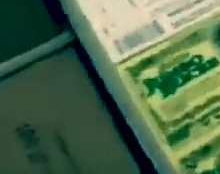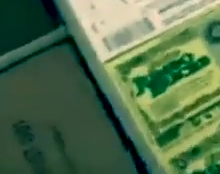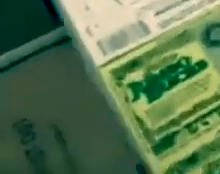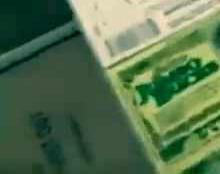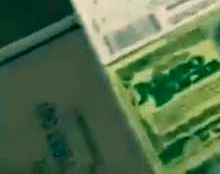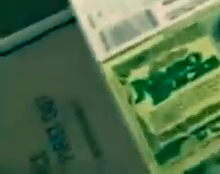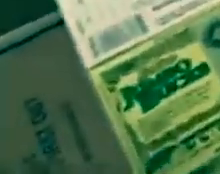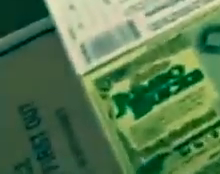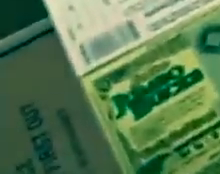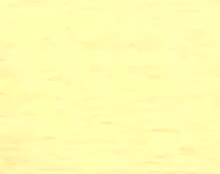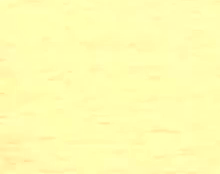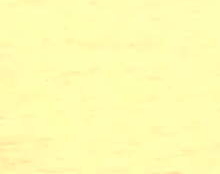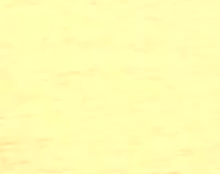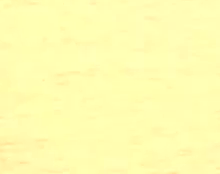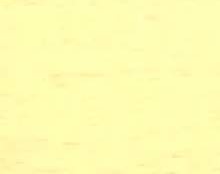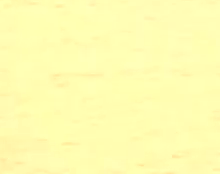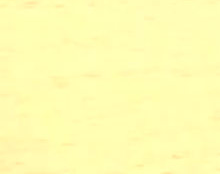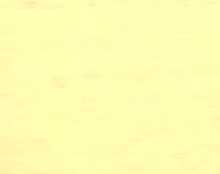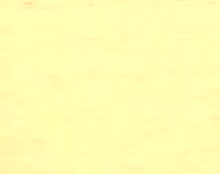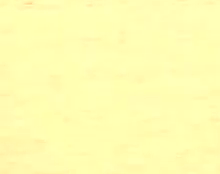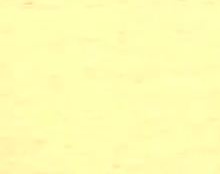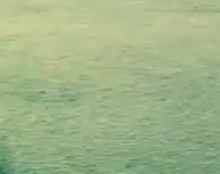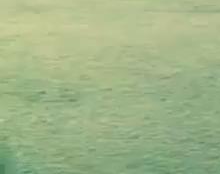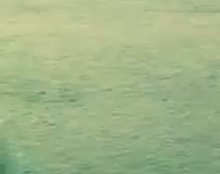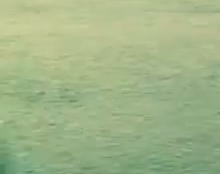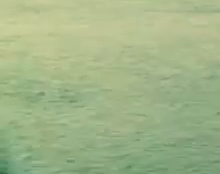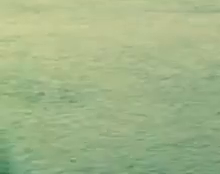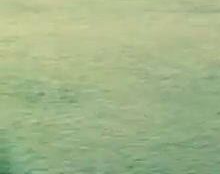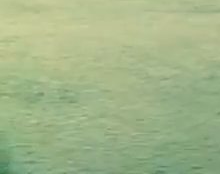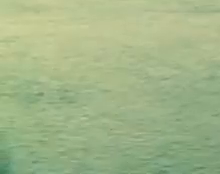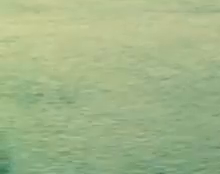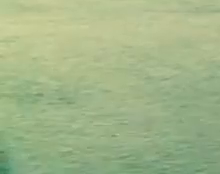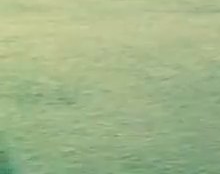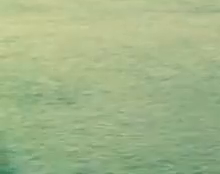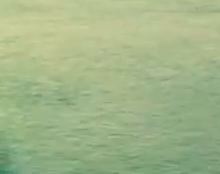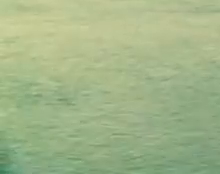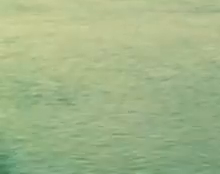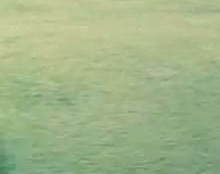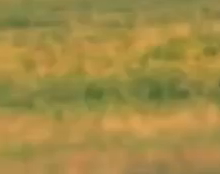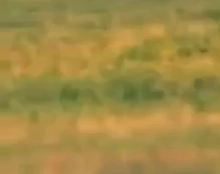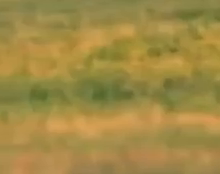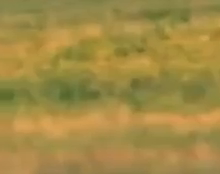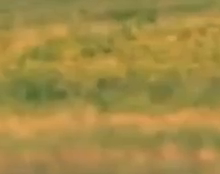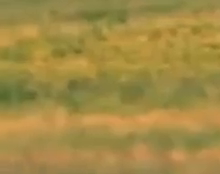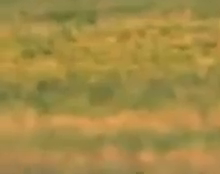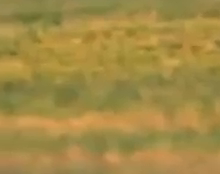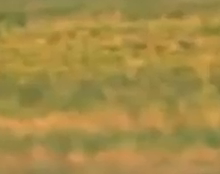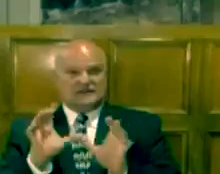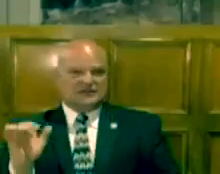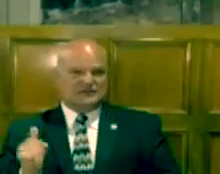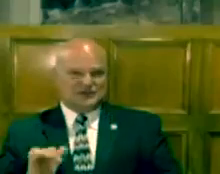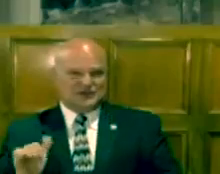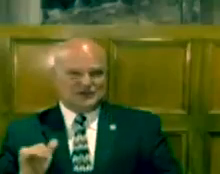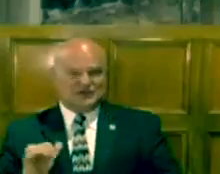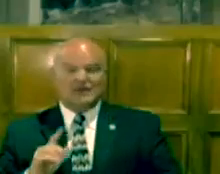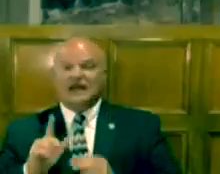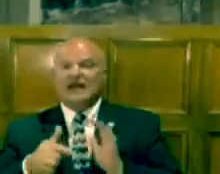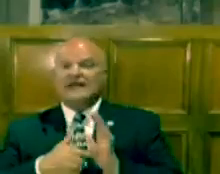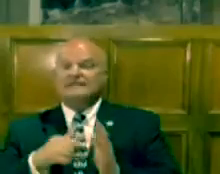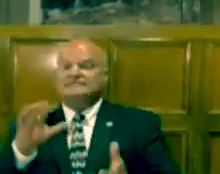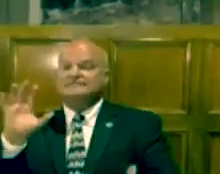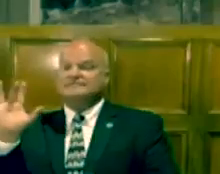win $1 million or a gift card to Game and Fish that will cover your hunting and fishing licenses for a year. This